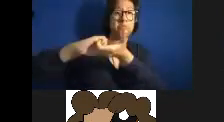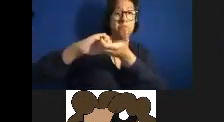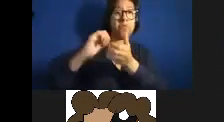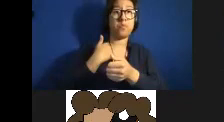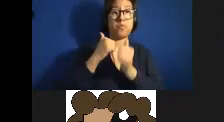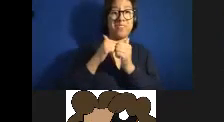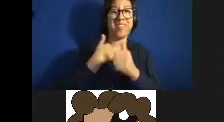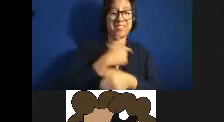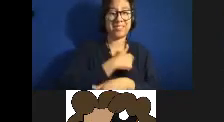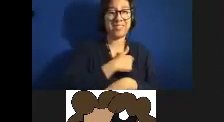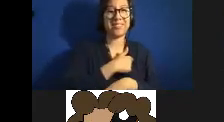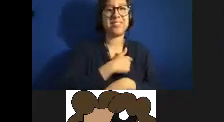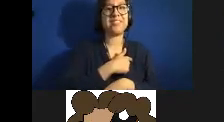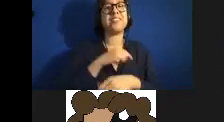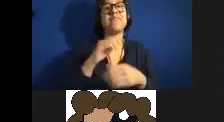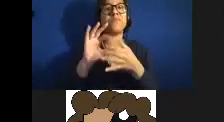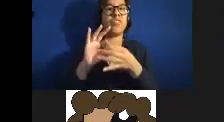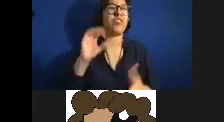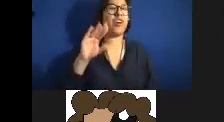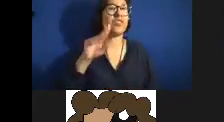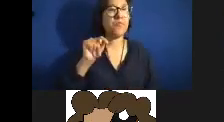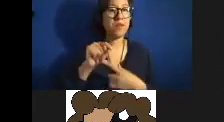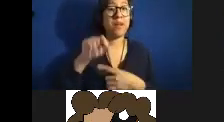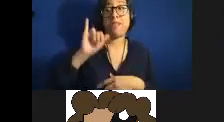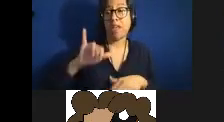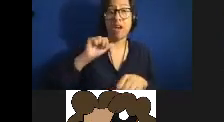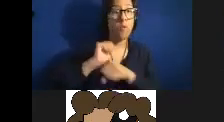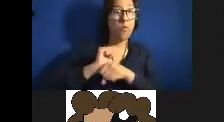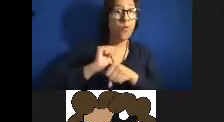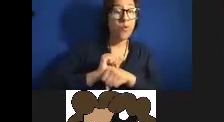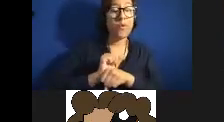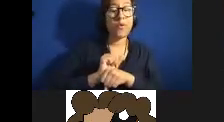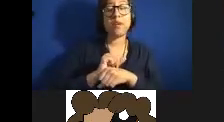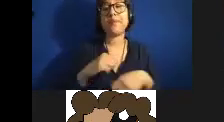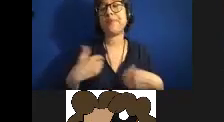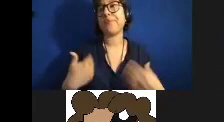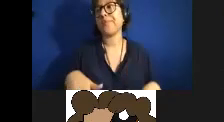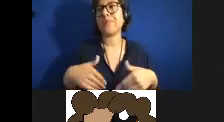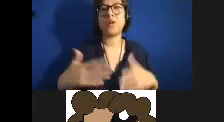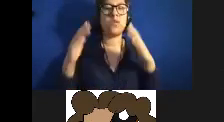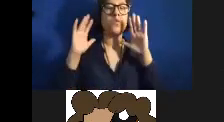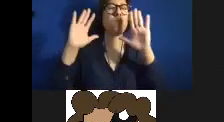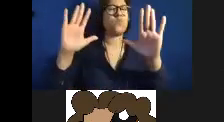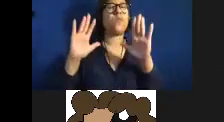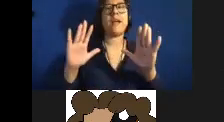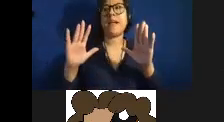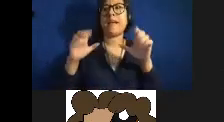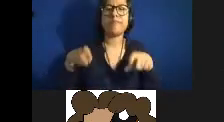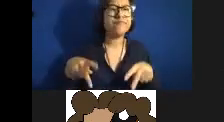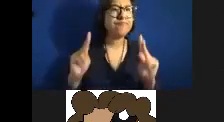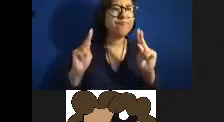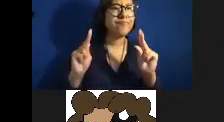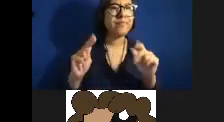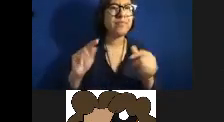October. And for us, that body of work has really been a great space to learn and